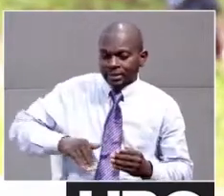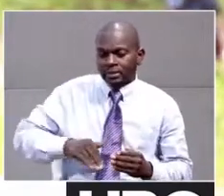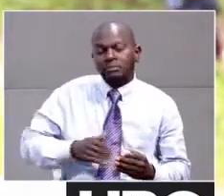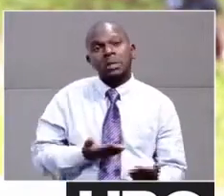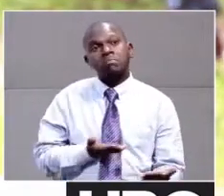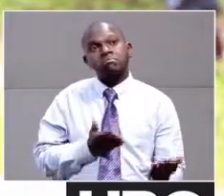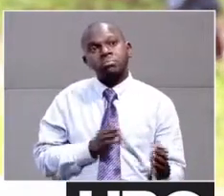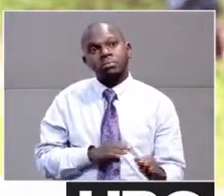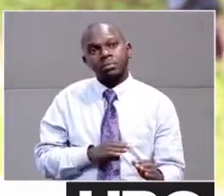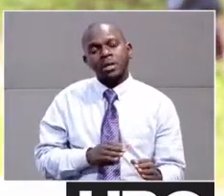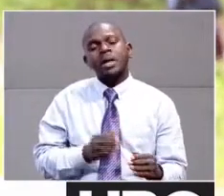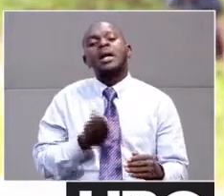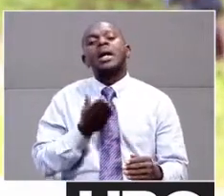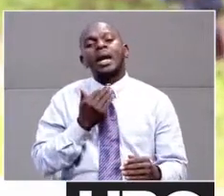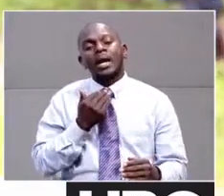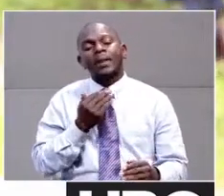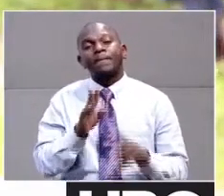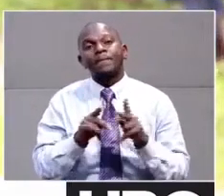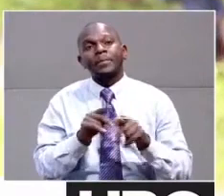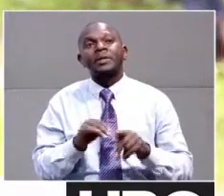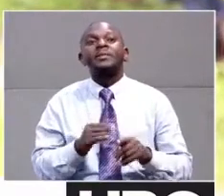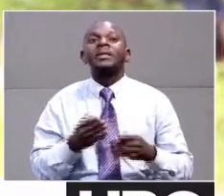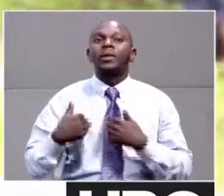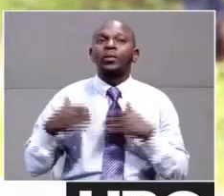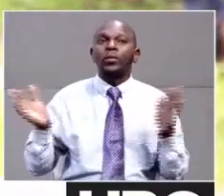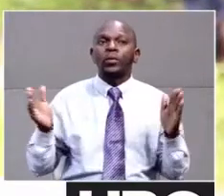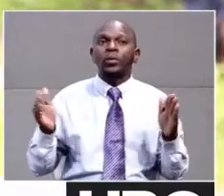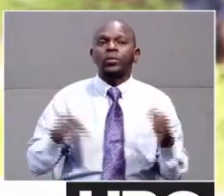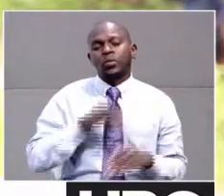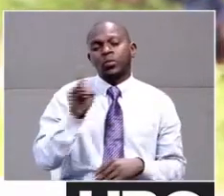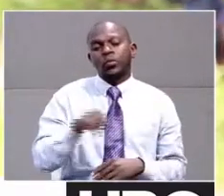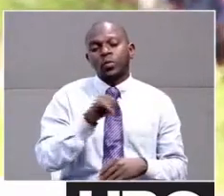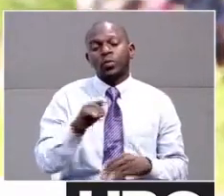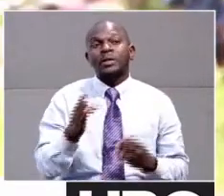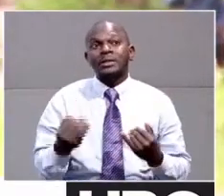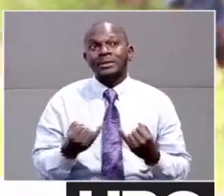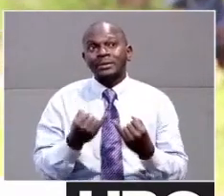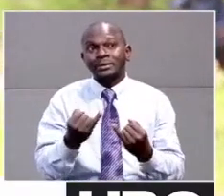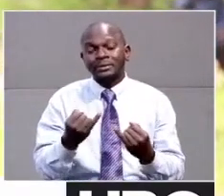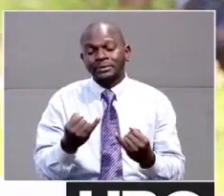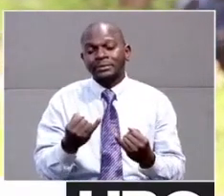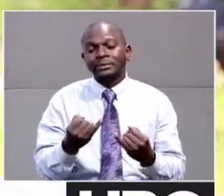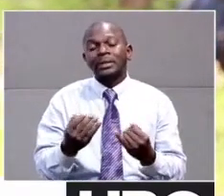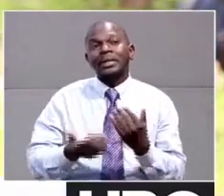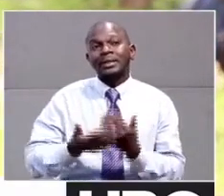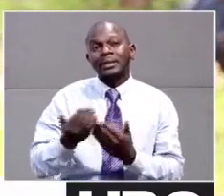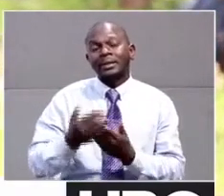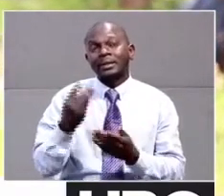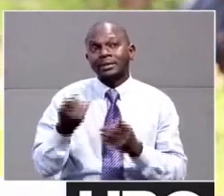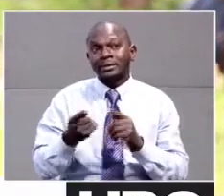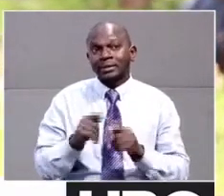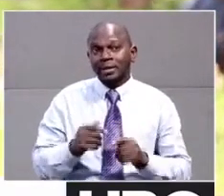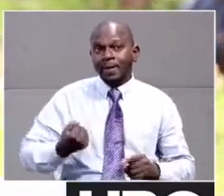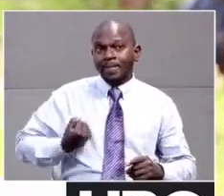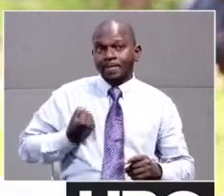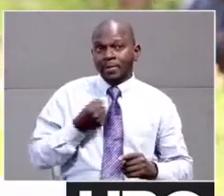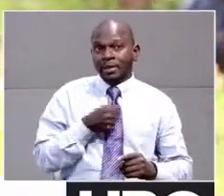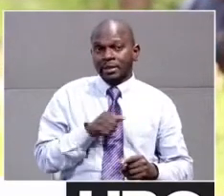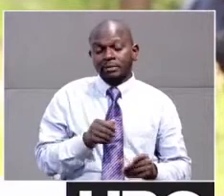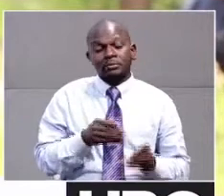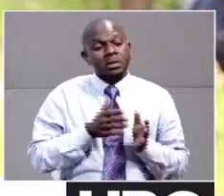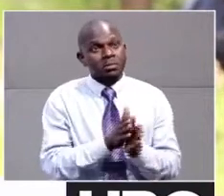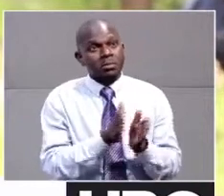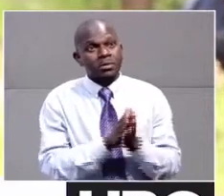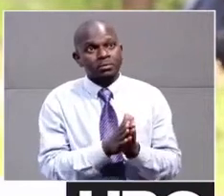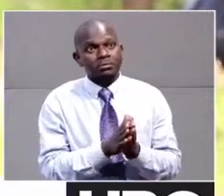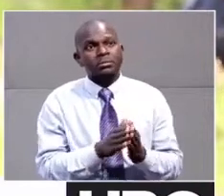And also our people need to be honest. Sometimes when you give wrong information, then the care changes. So when a mother does not tell you that this is